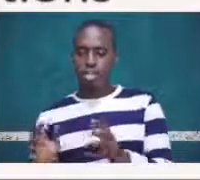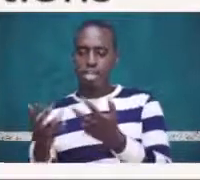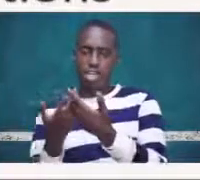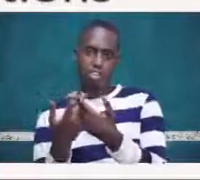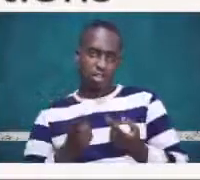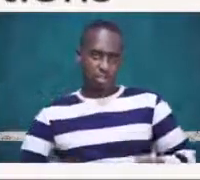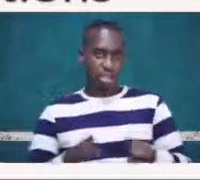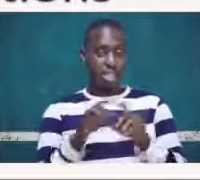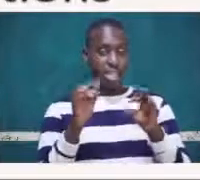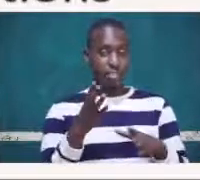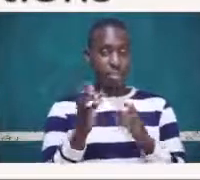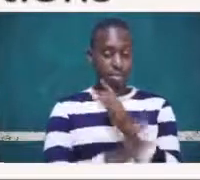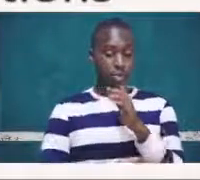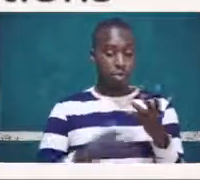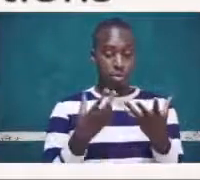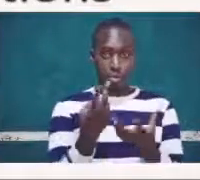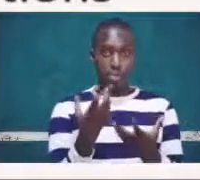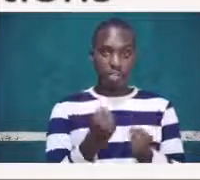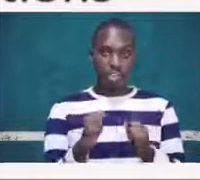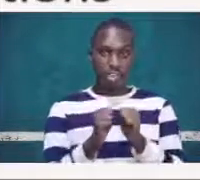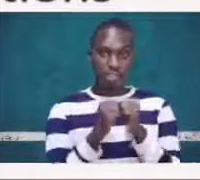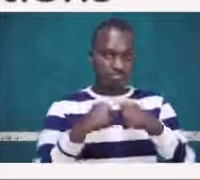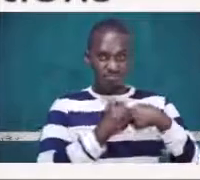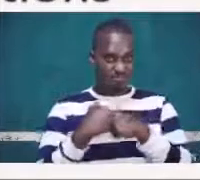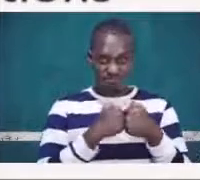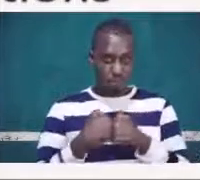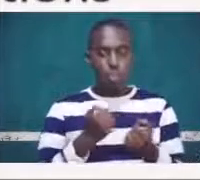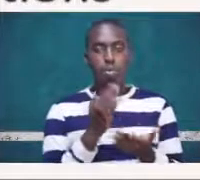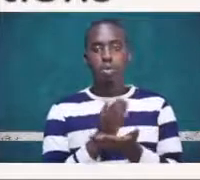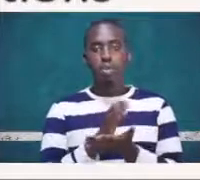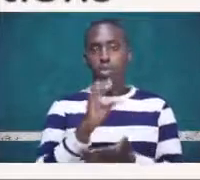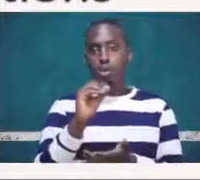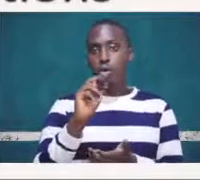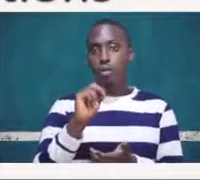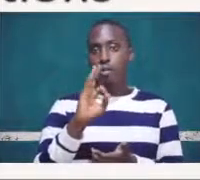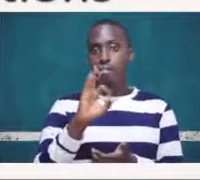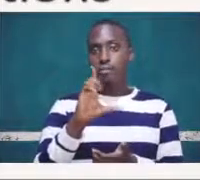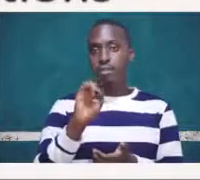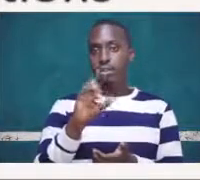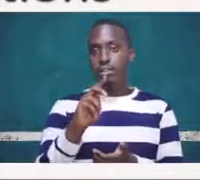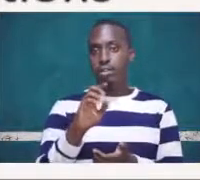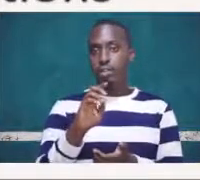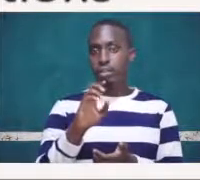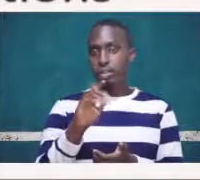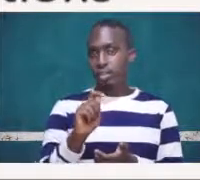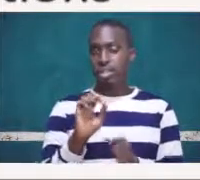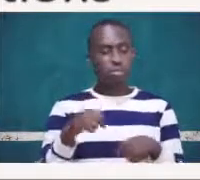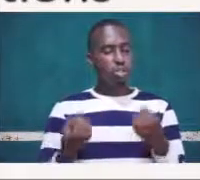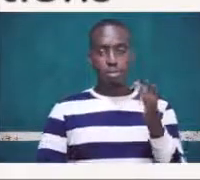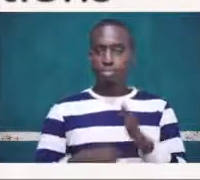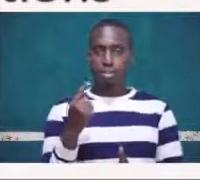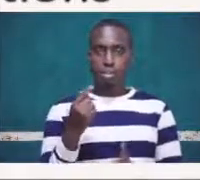if there are conflicts, if these countries have conflicts, trade will not succeed. Now, one of the conditions in order for trade to